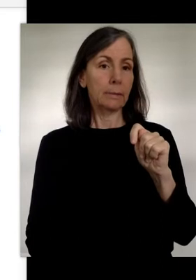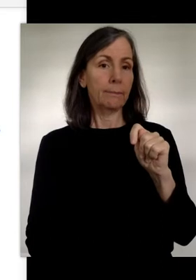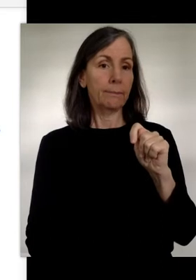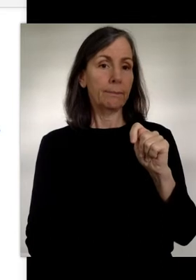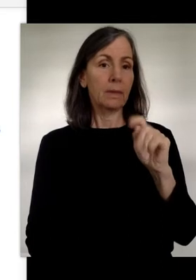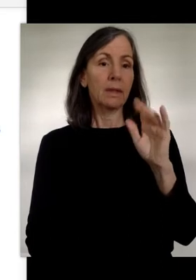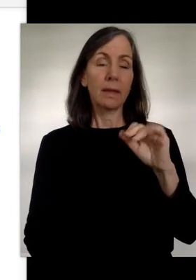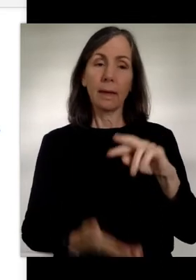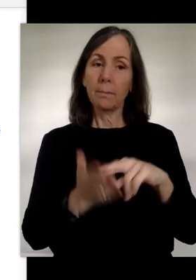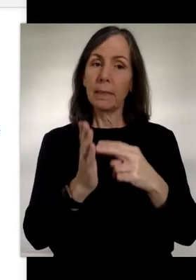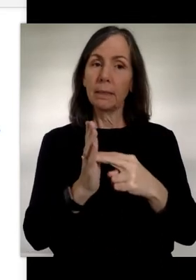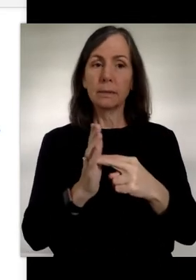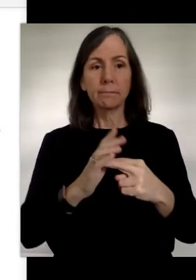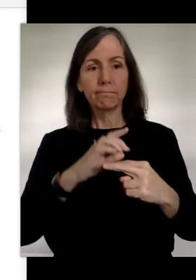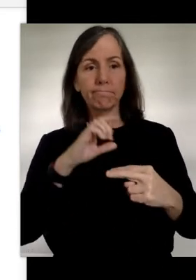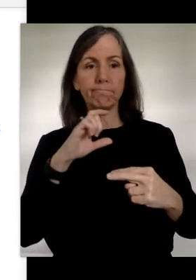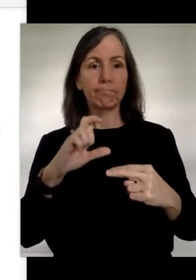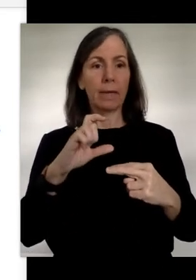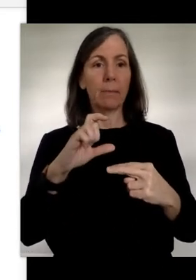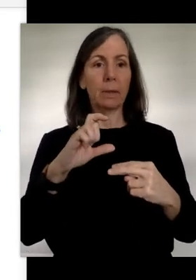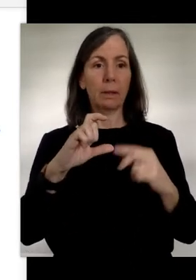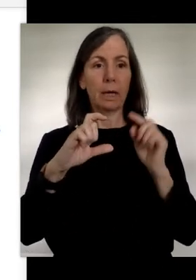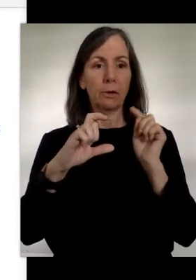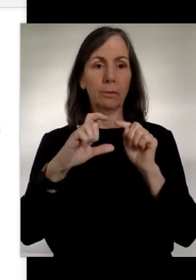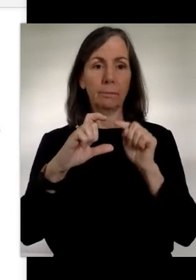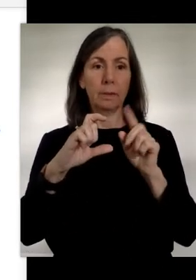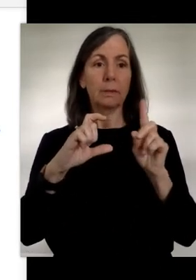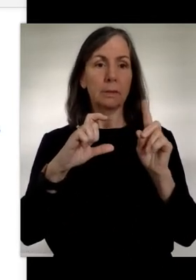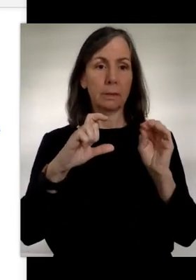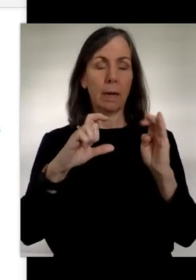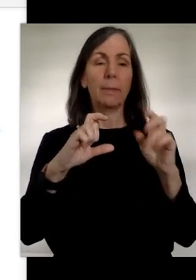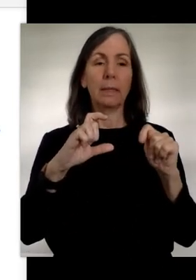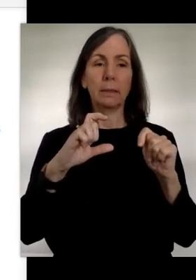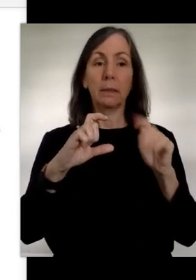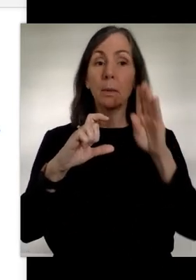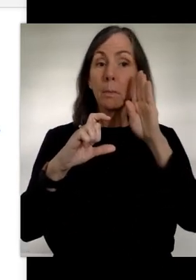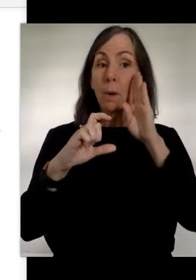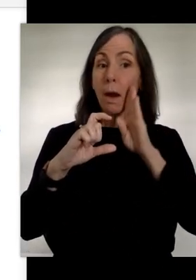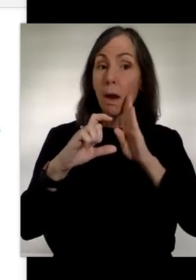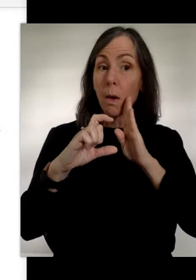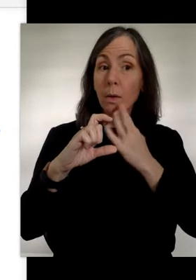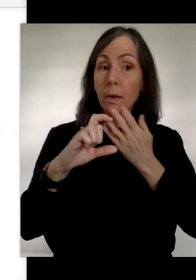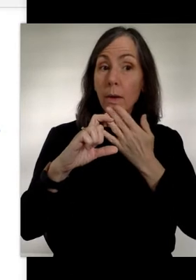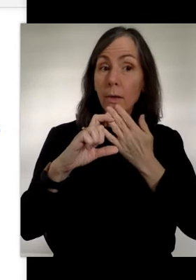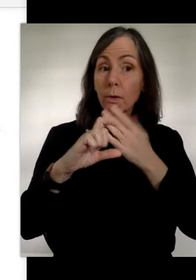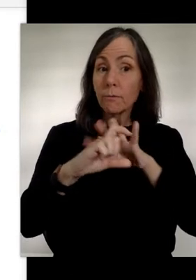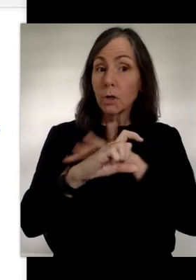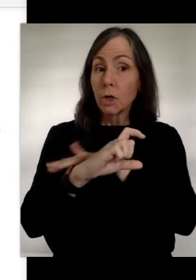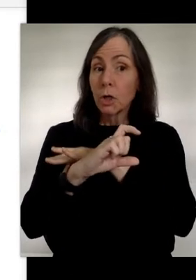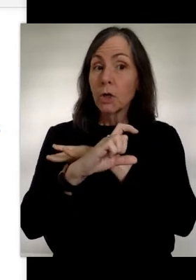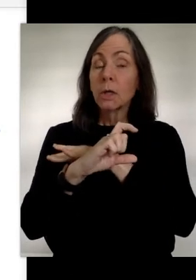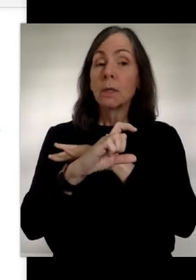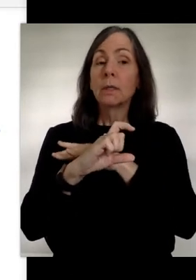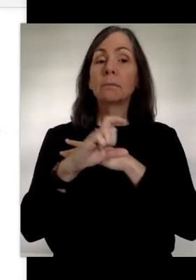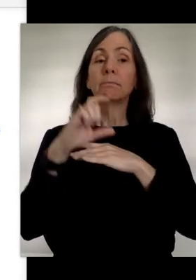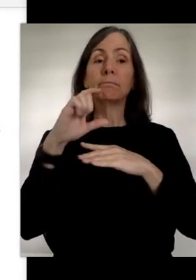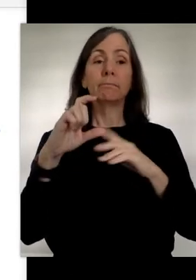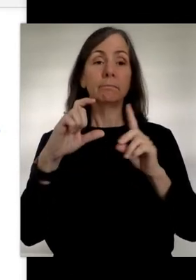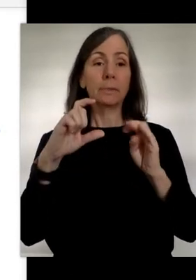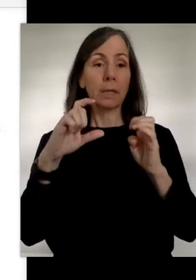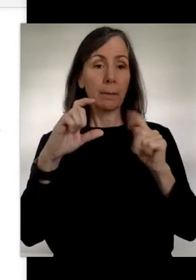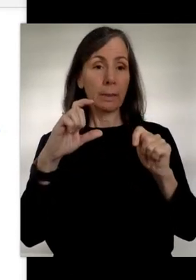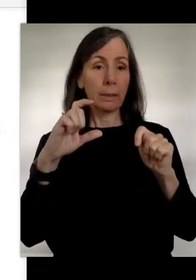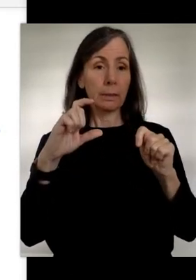capital letter. So we know that brown is dominant, white is the other word is